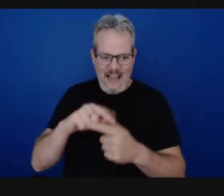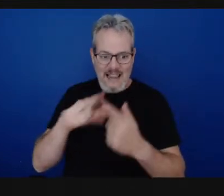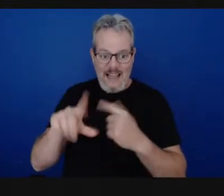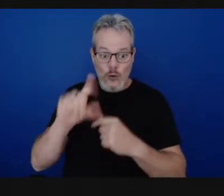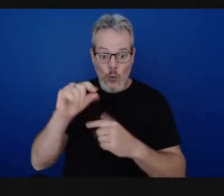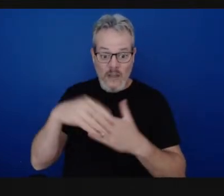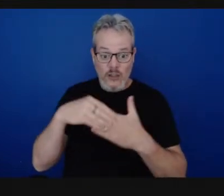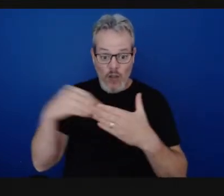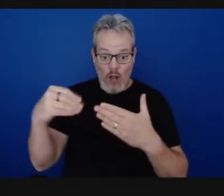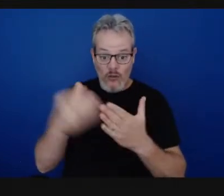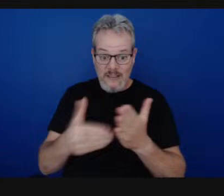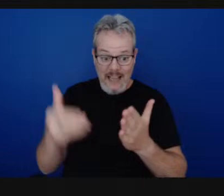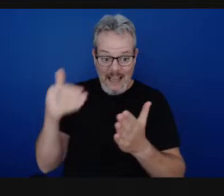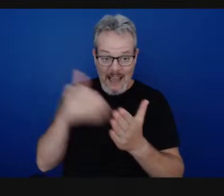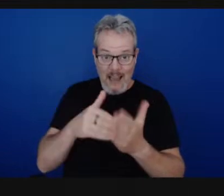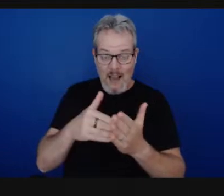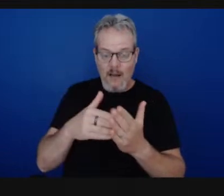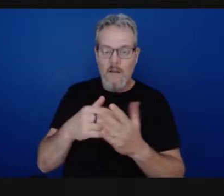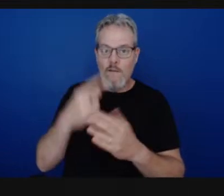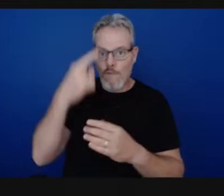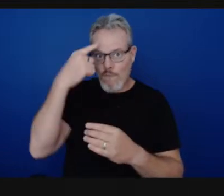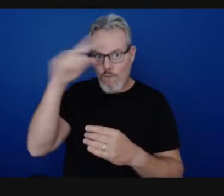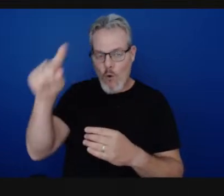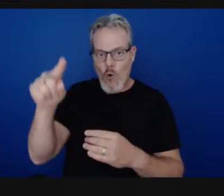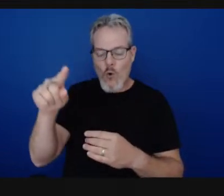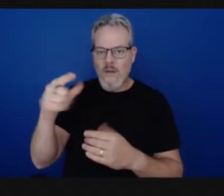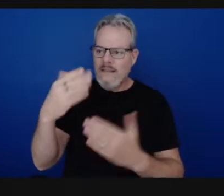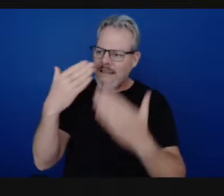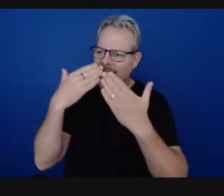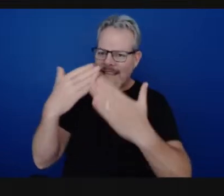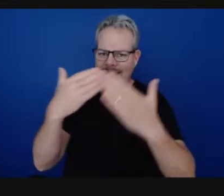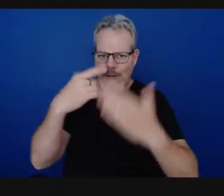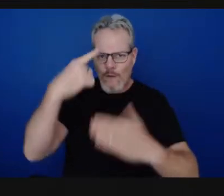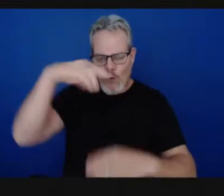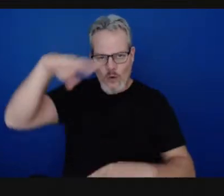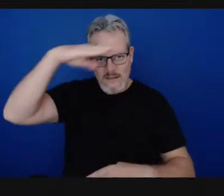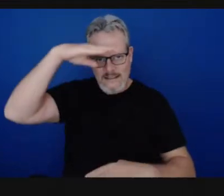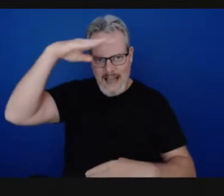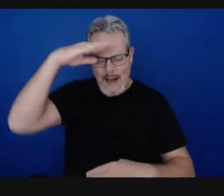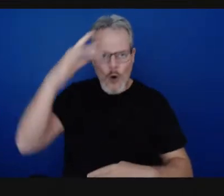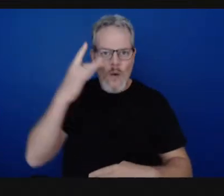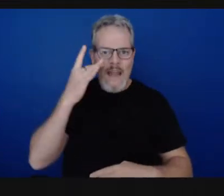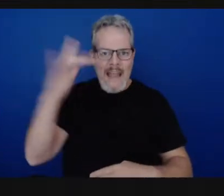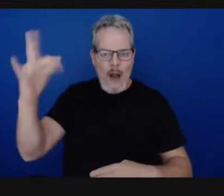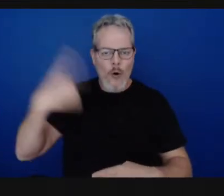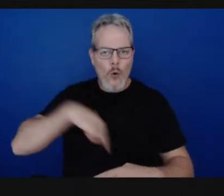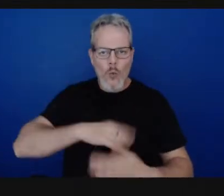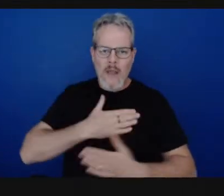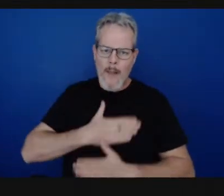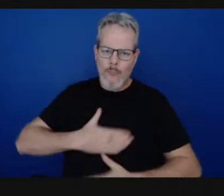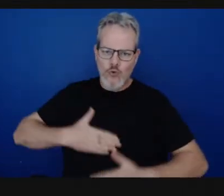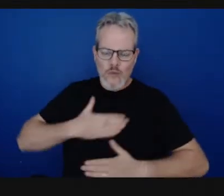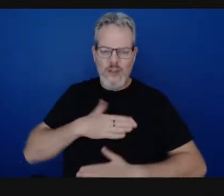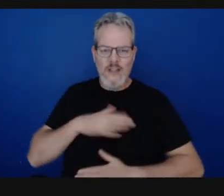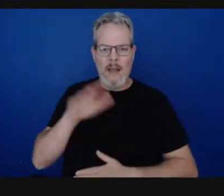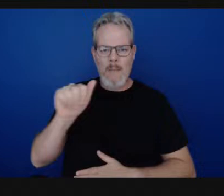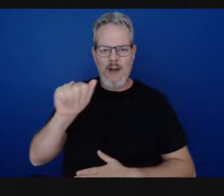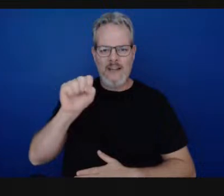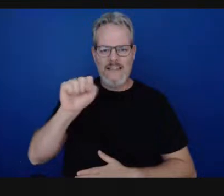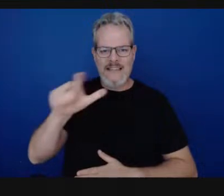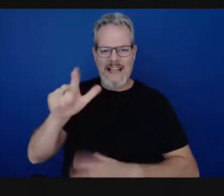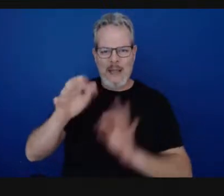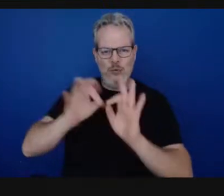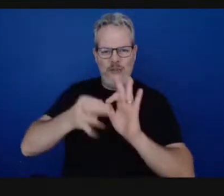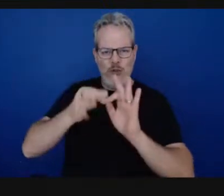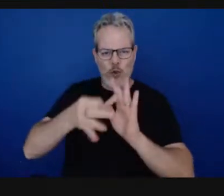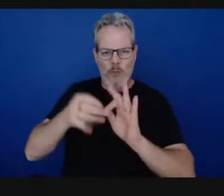as well for a sincere mahalo for Dano and Carrie. Appreciate the American Sign Language there, guys.